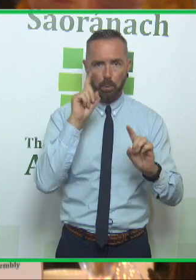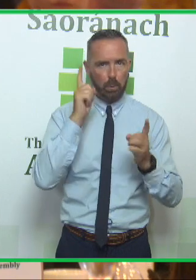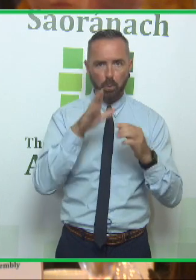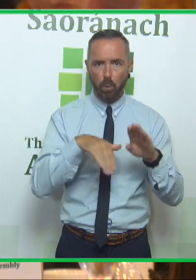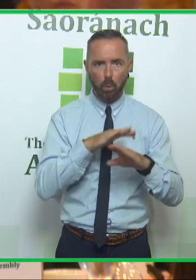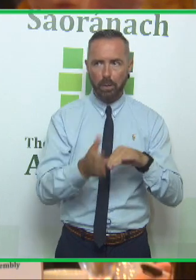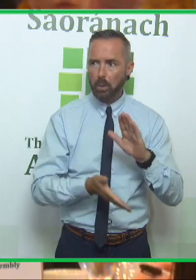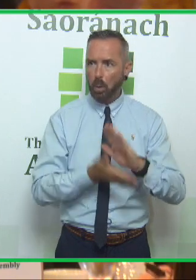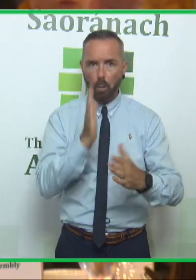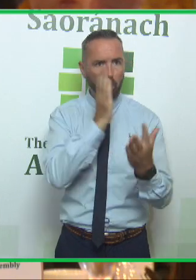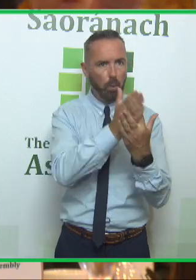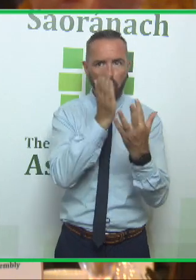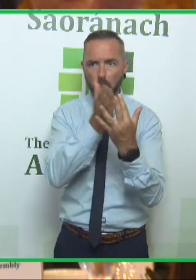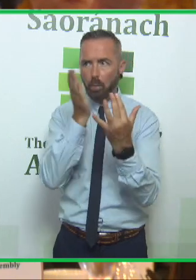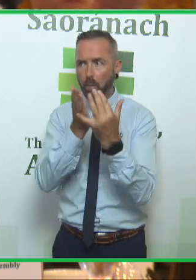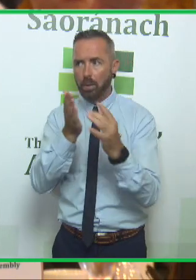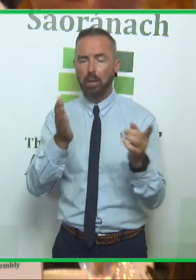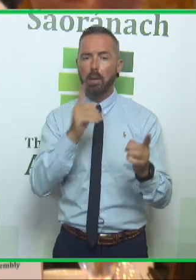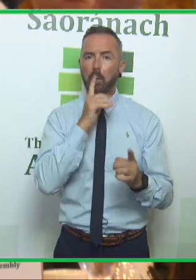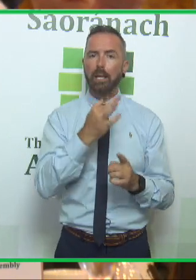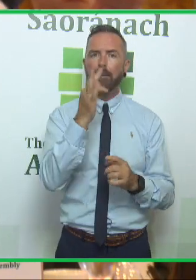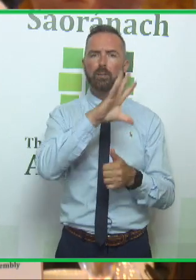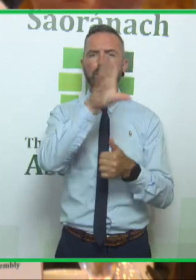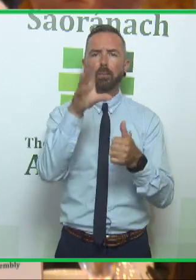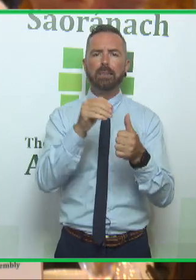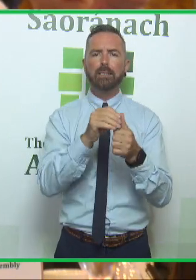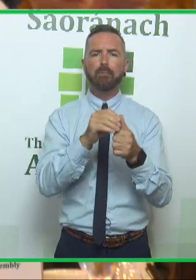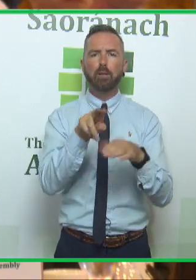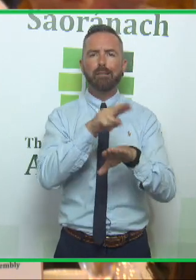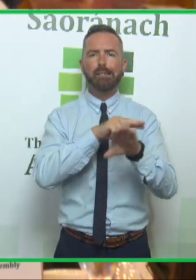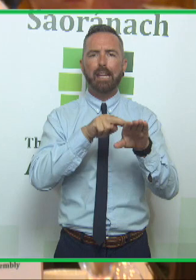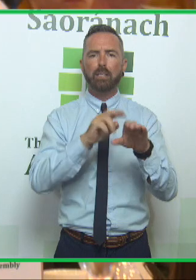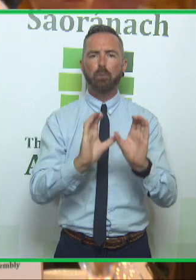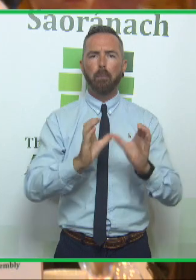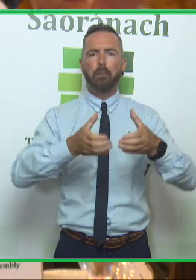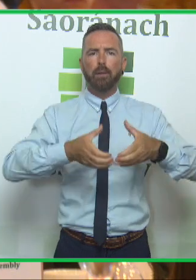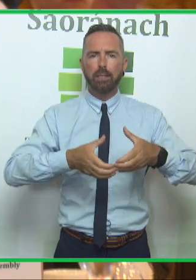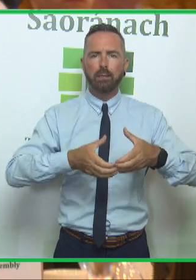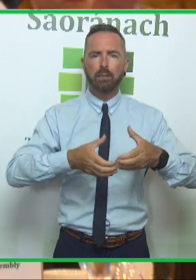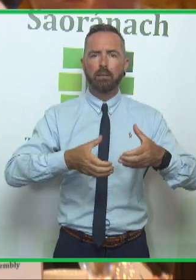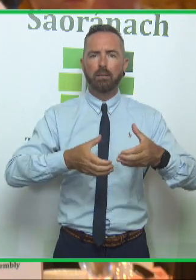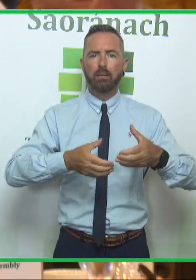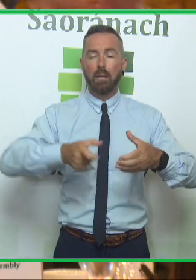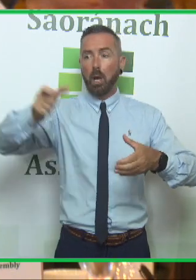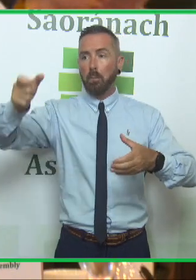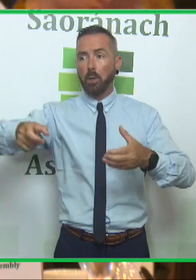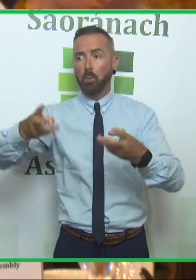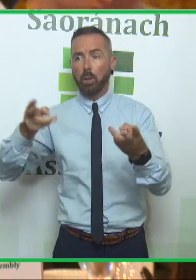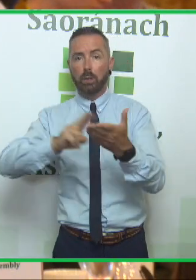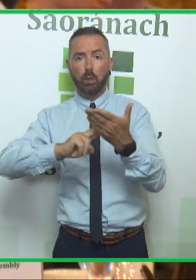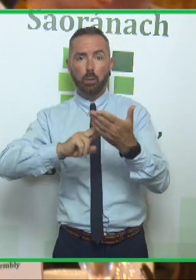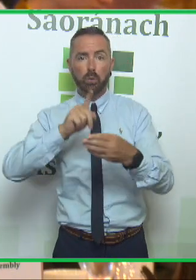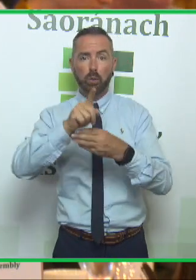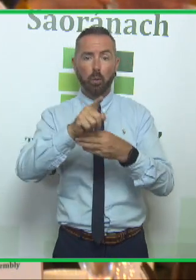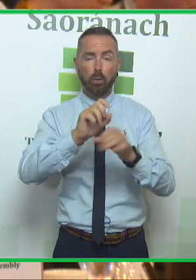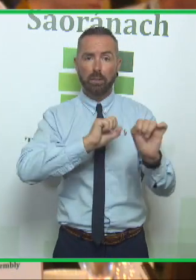assembly where they didn't know where to go. If there was a dedicated person utilising yourselves in the local communities then, but